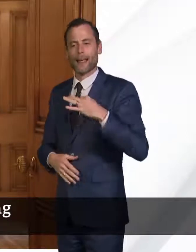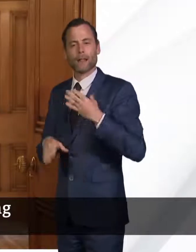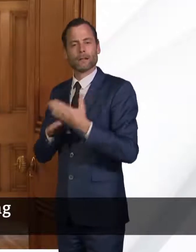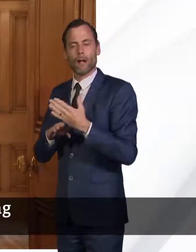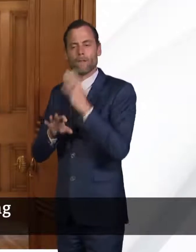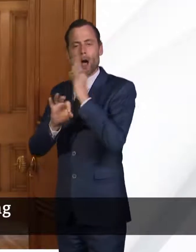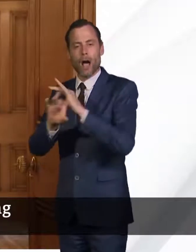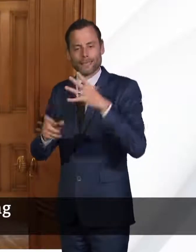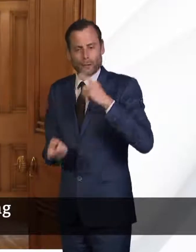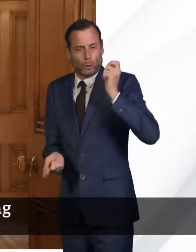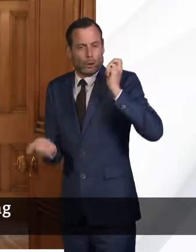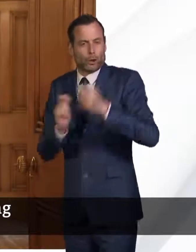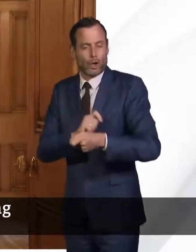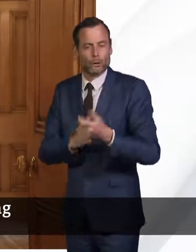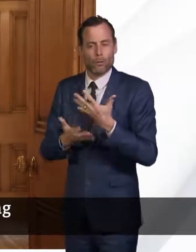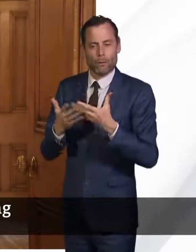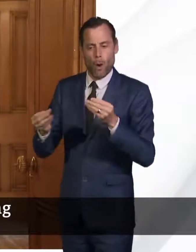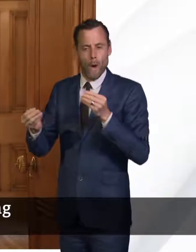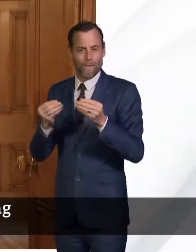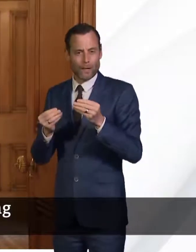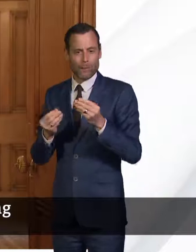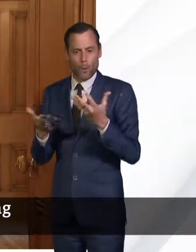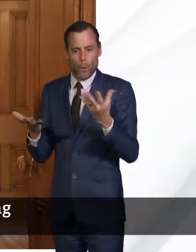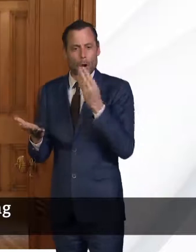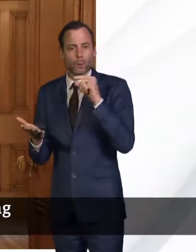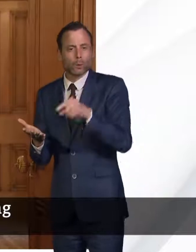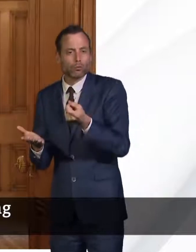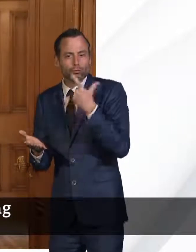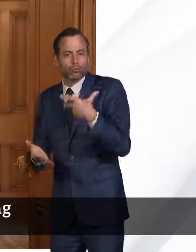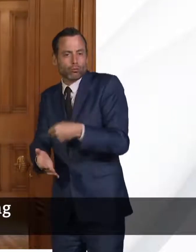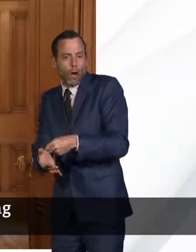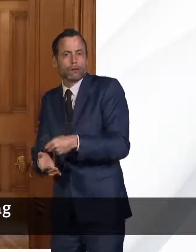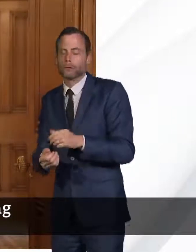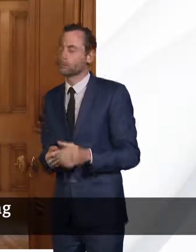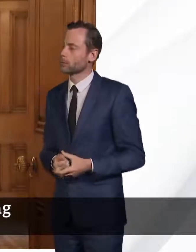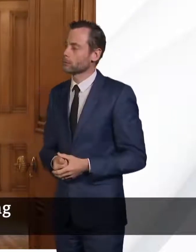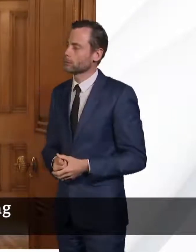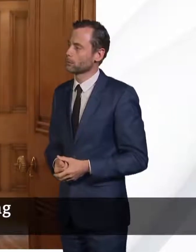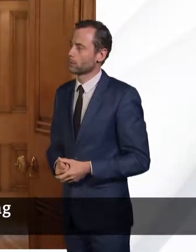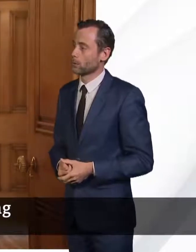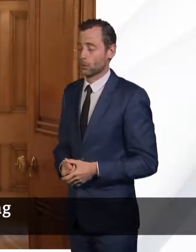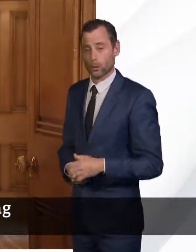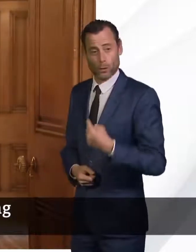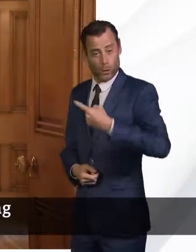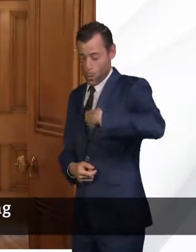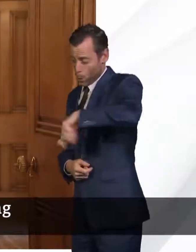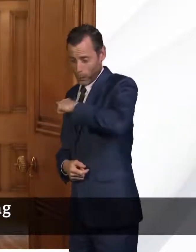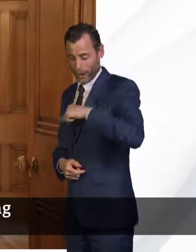procedure in hospitals. Right across government, we're working day and night to defeat this